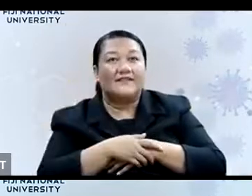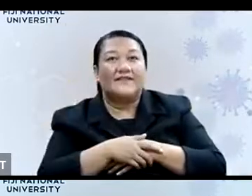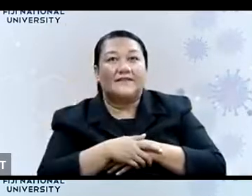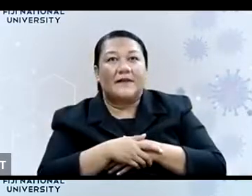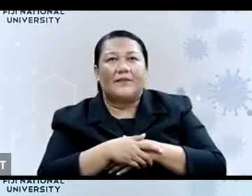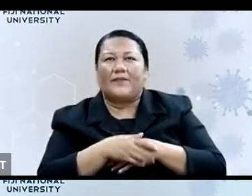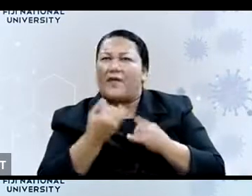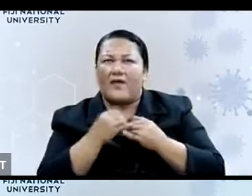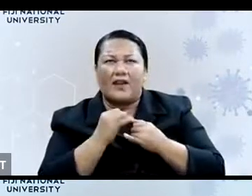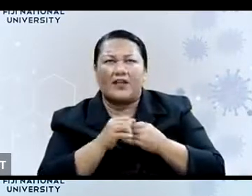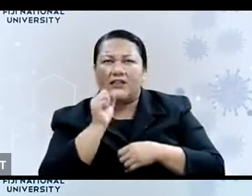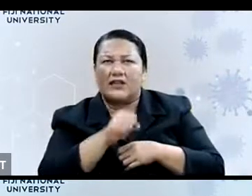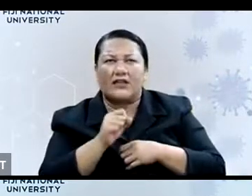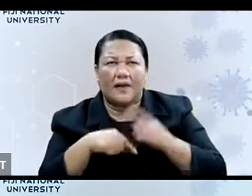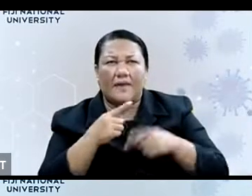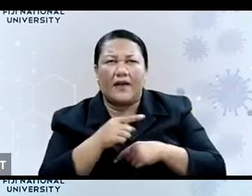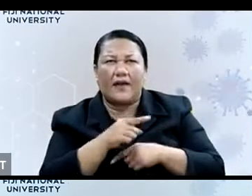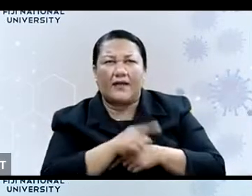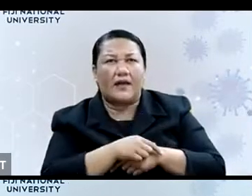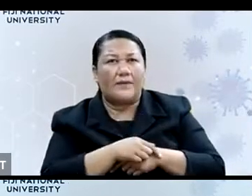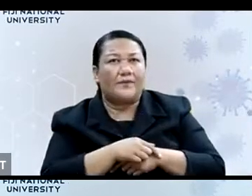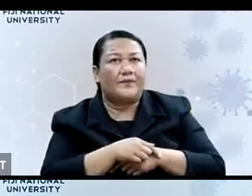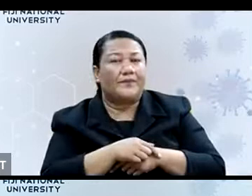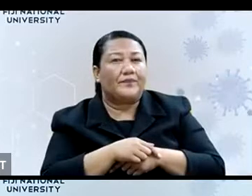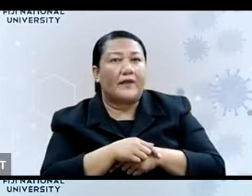but it is a really important difference